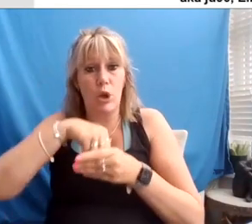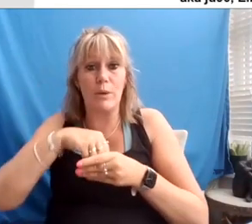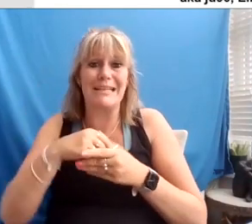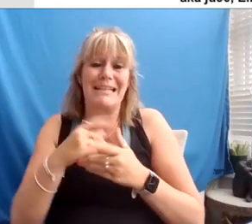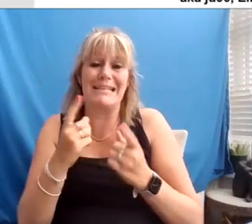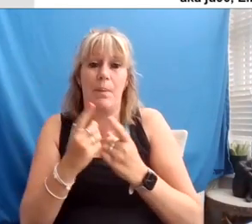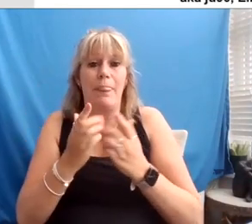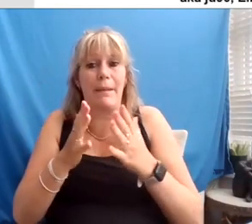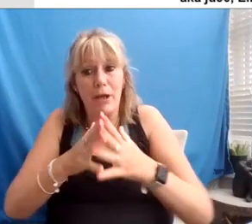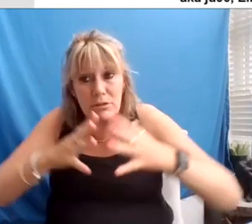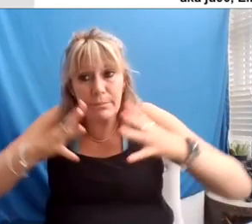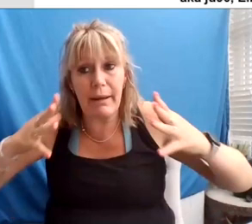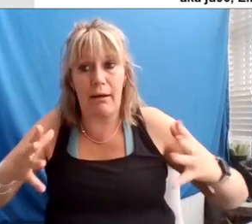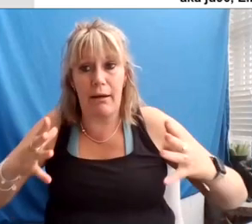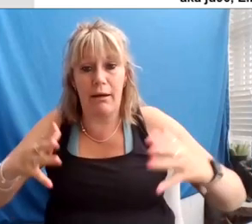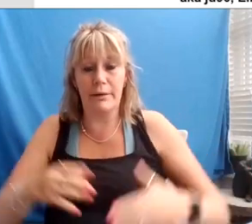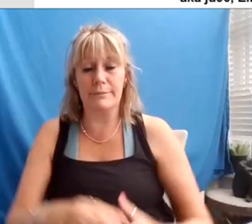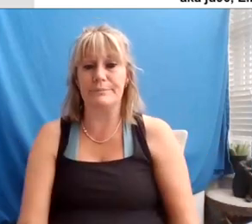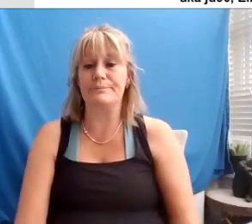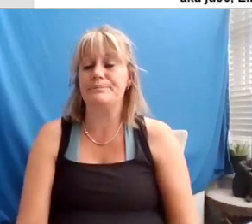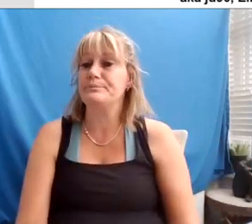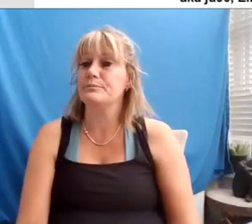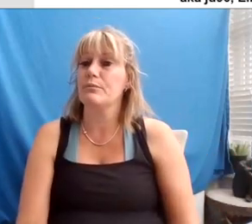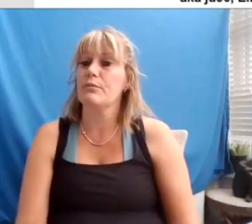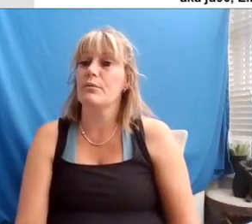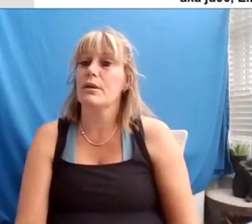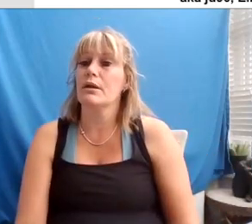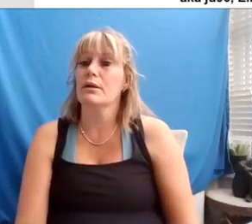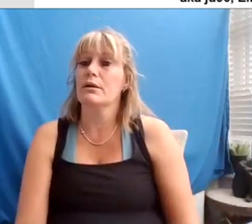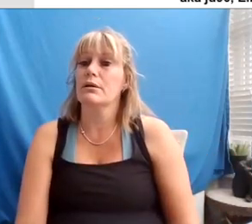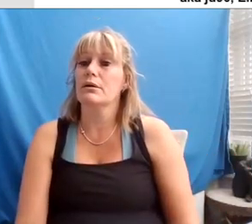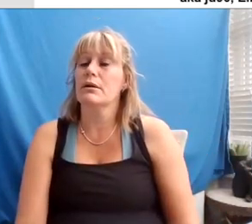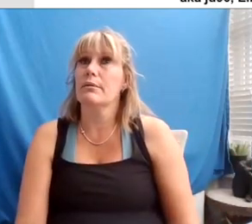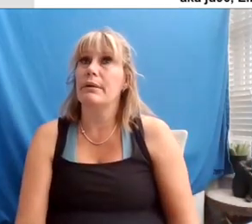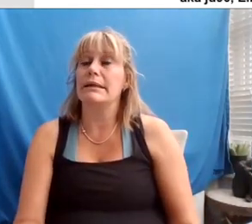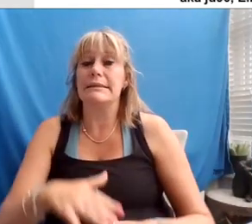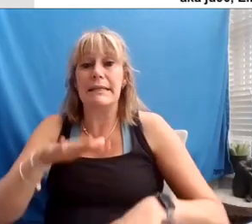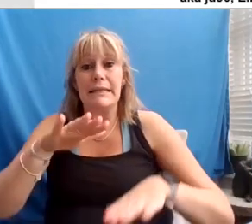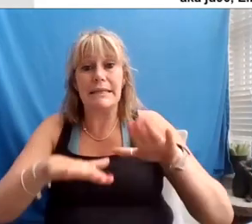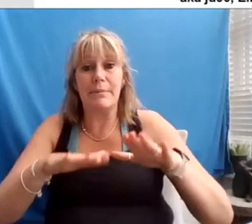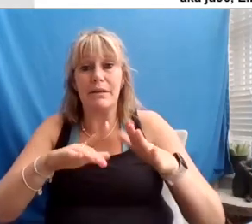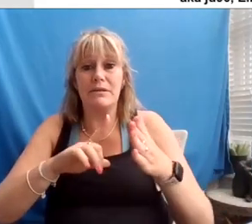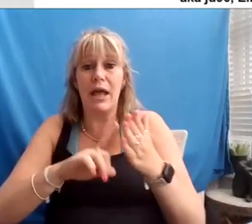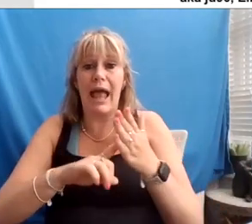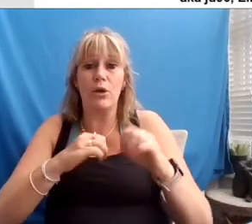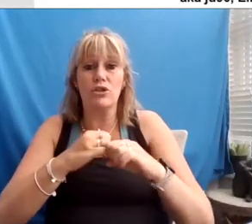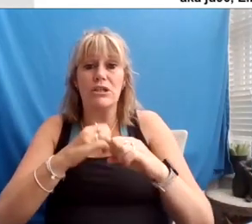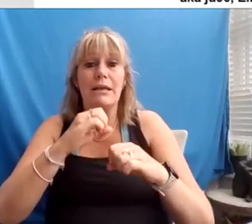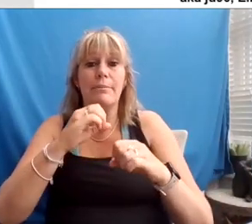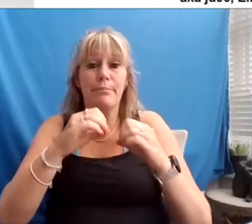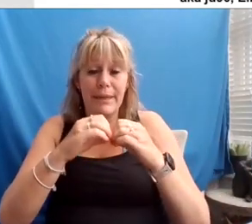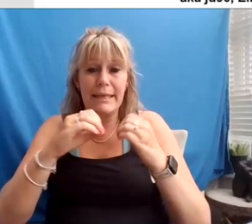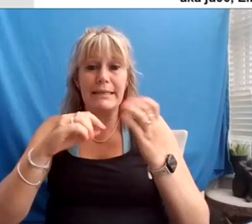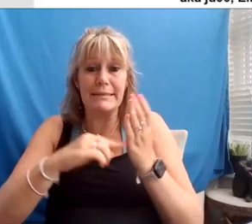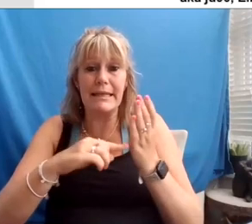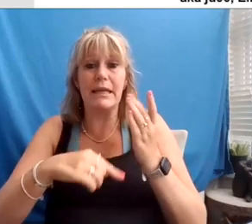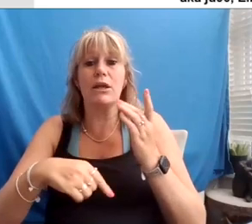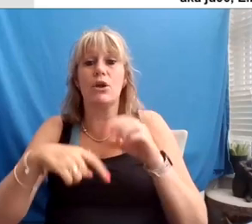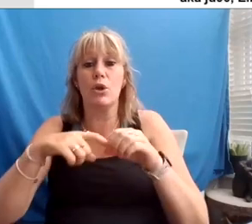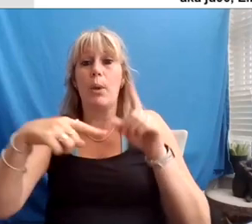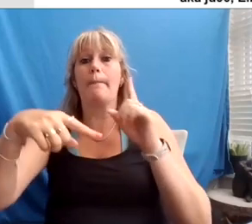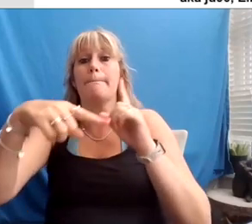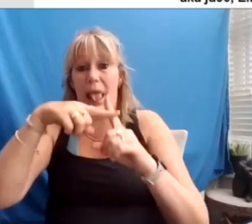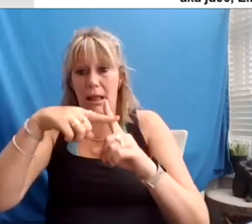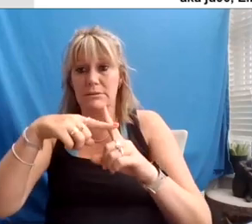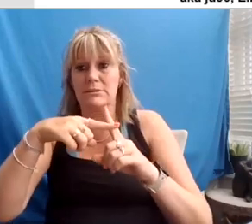bigger. But it was like LGBTQI plus Pride Month started in America.